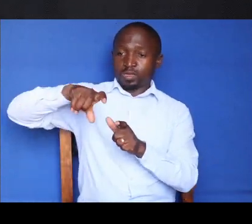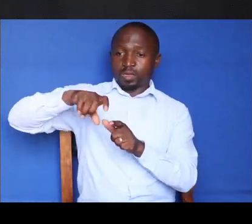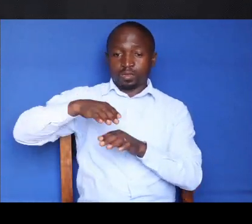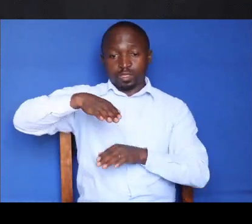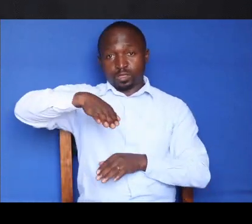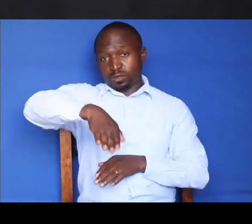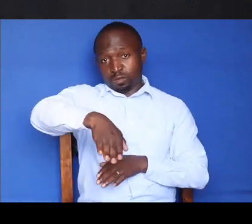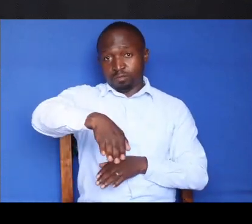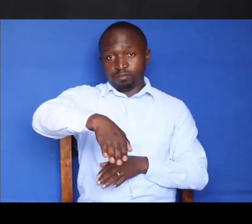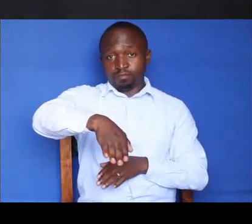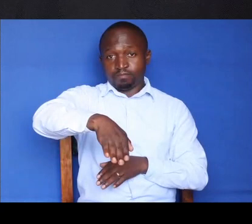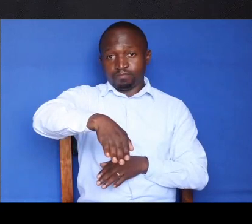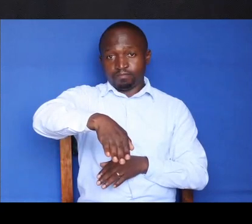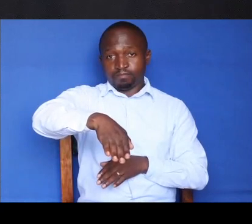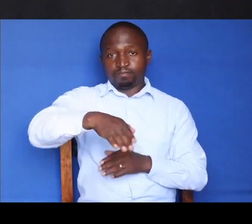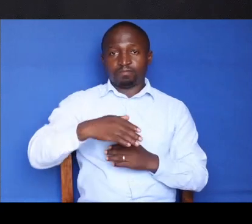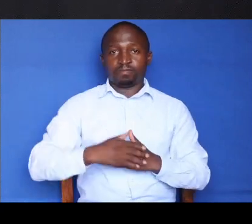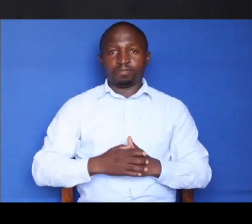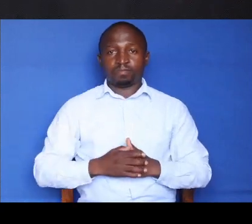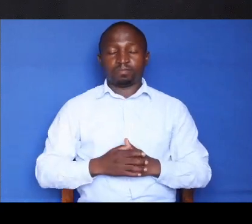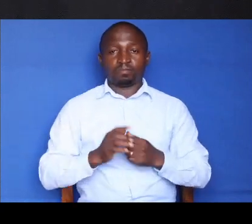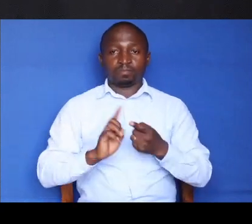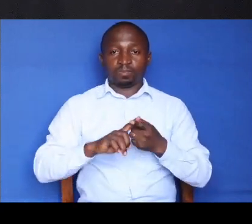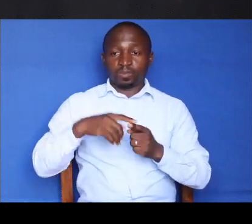the gradient